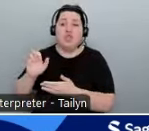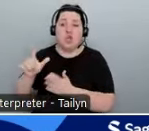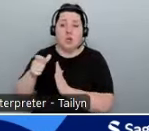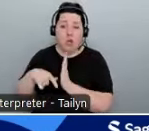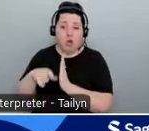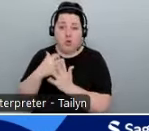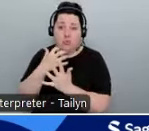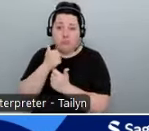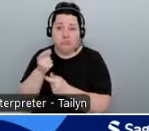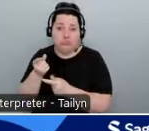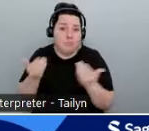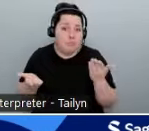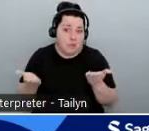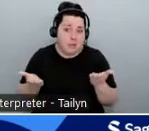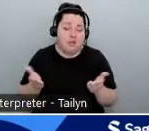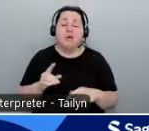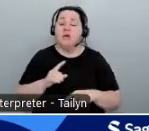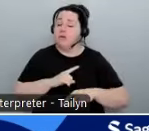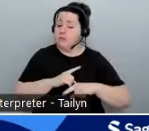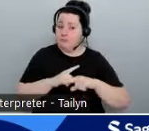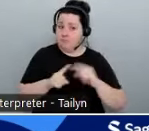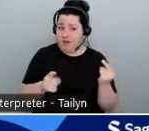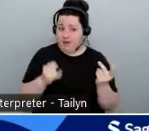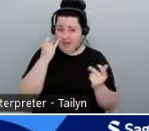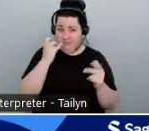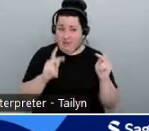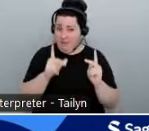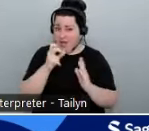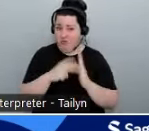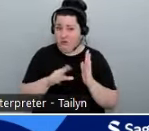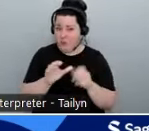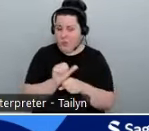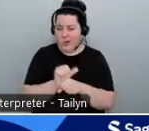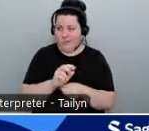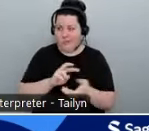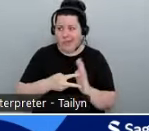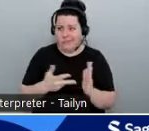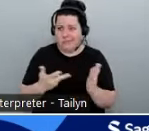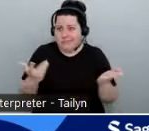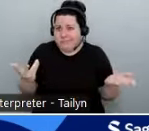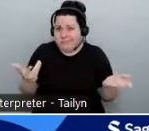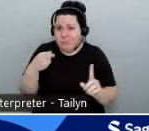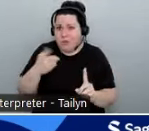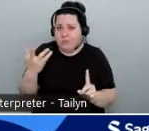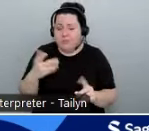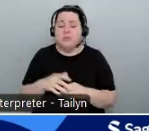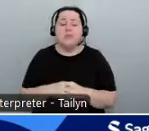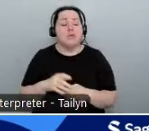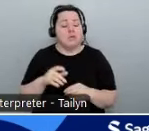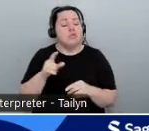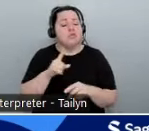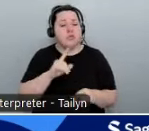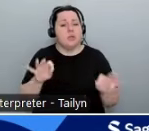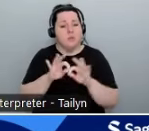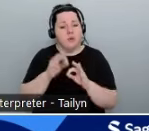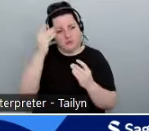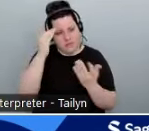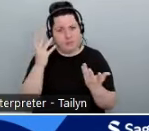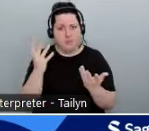But regardless, if no one is reading your work, what's the point? It's important to think about all aspects of the